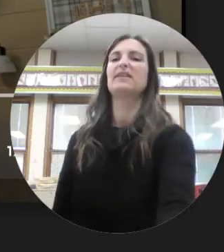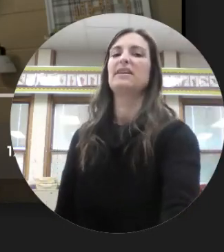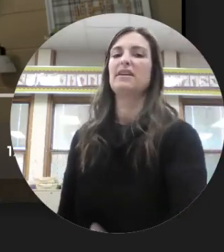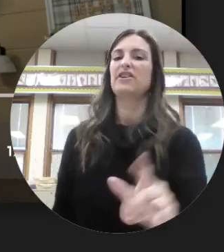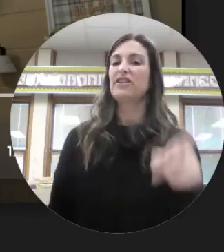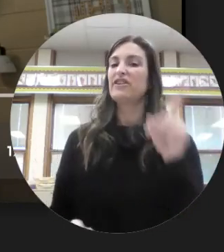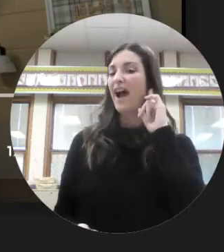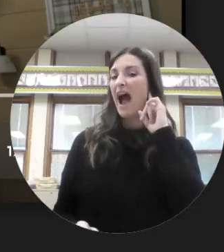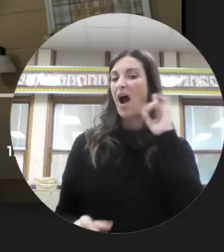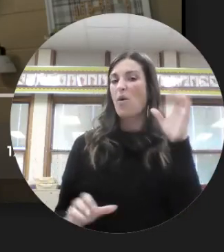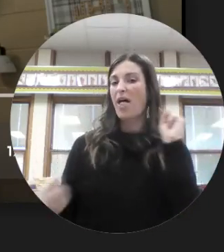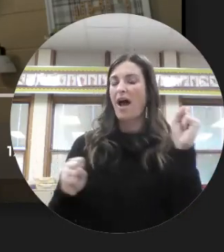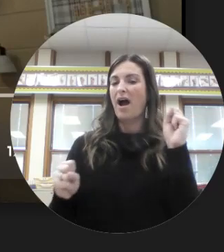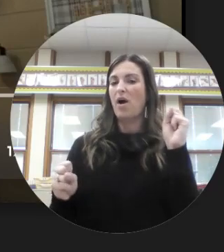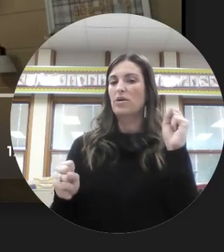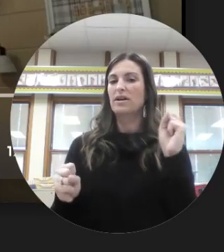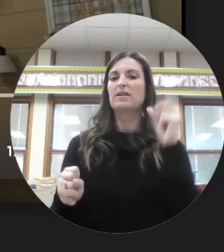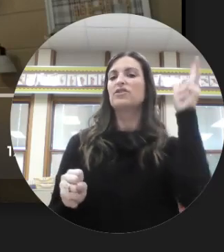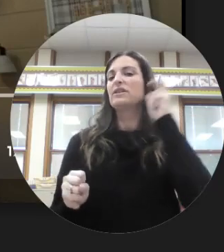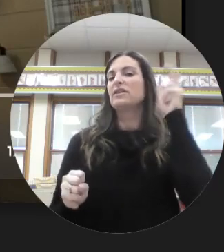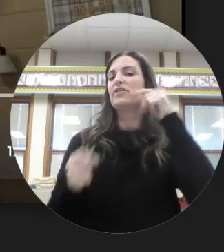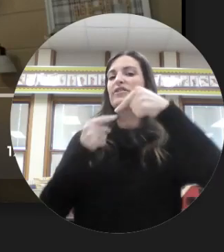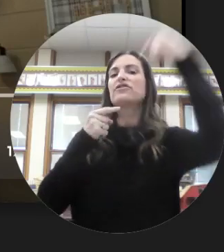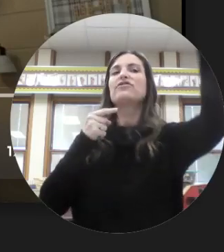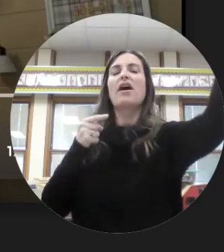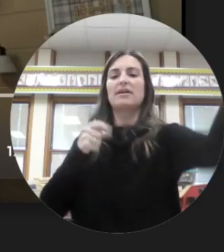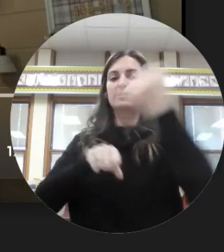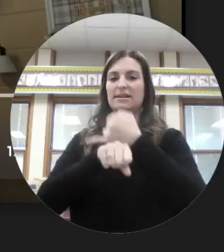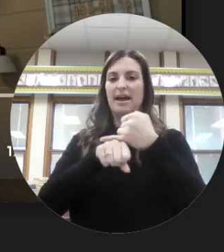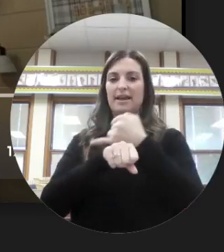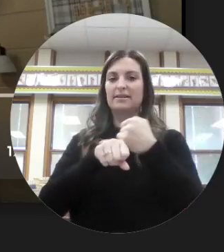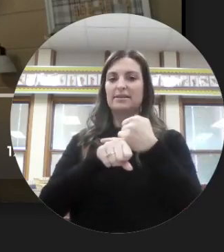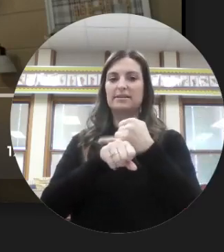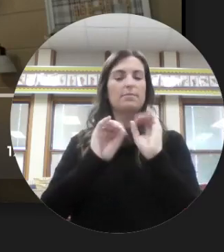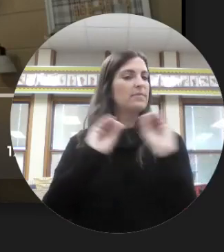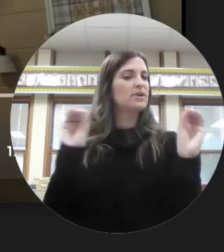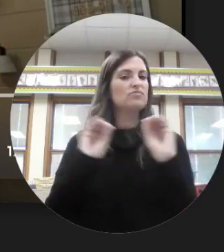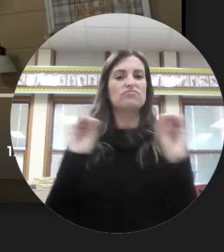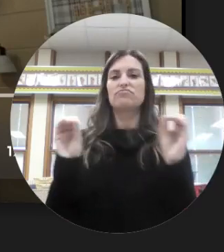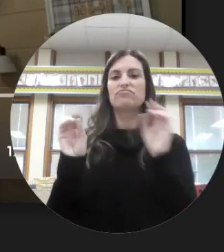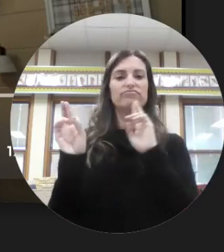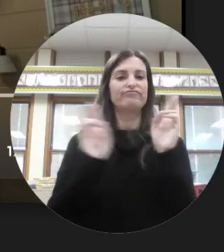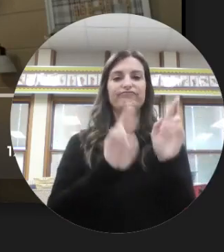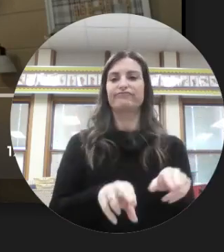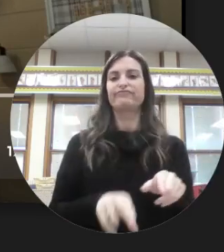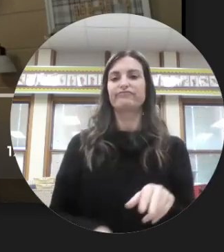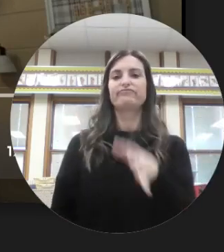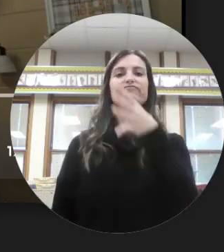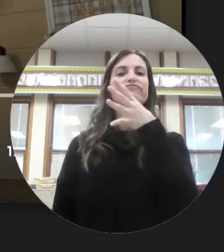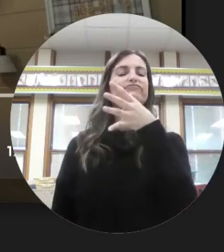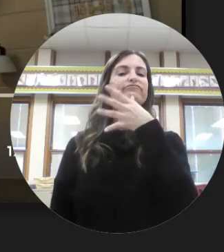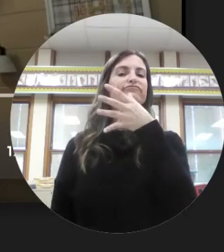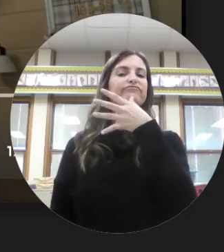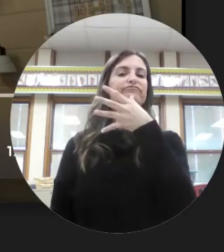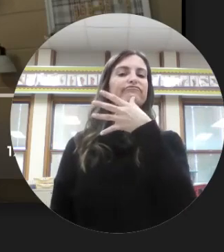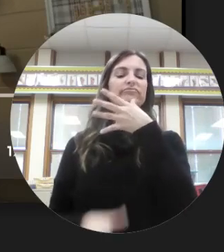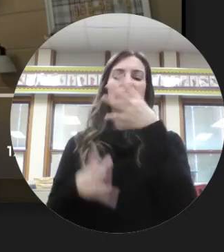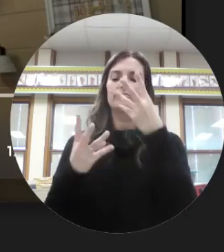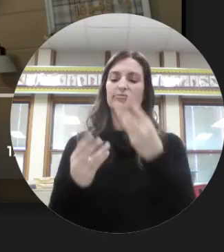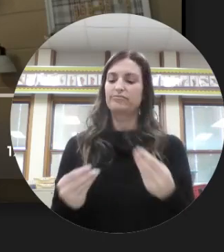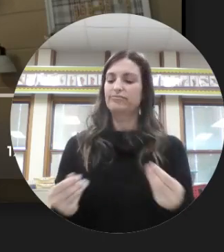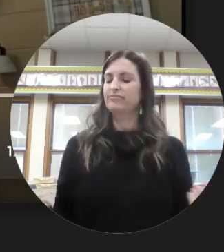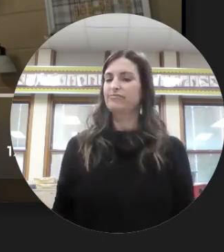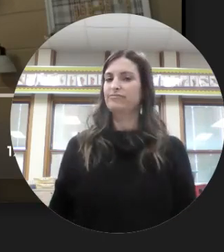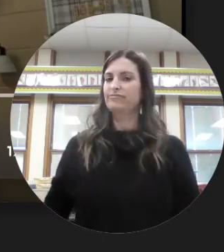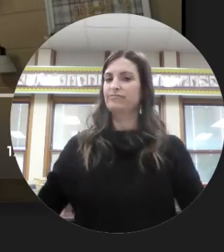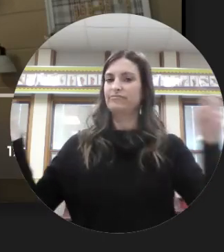so loud that animals heard it across the island, but there was no reply from Thorn. Mother Bear's howl slowly faded and she